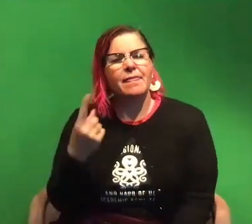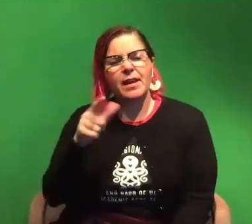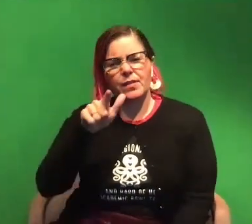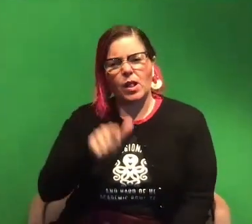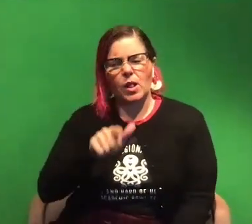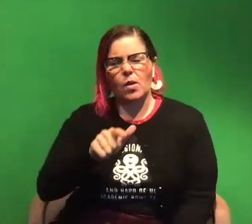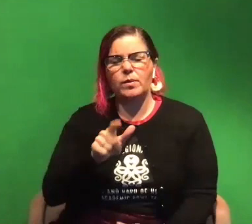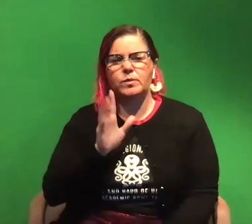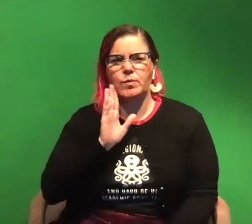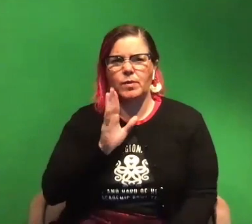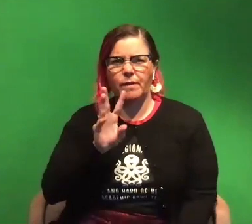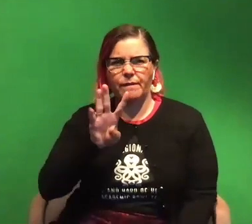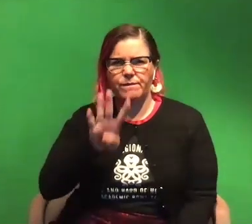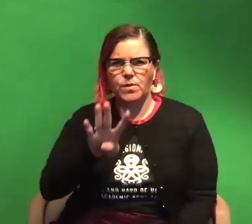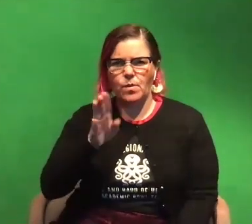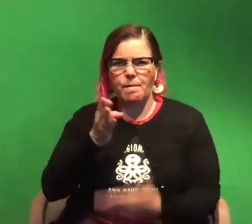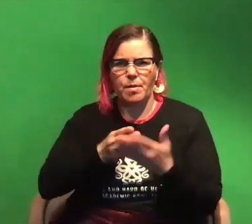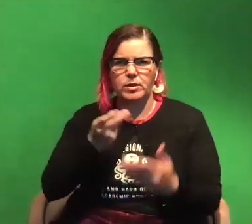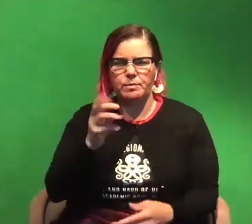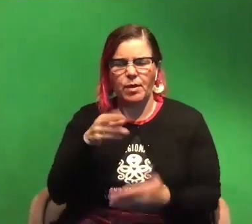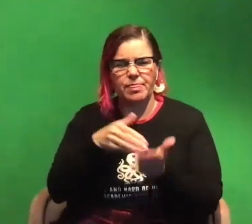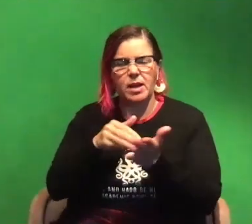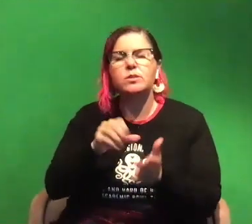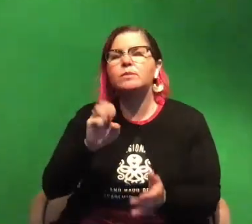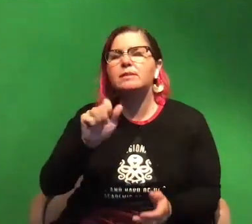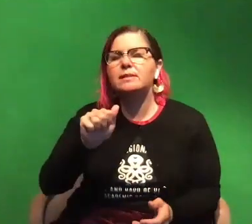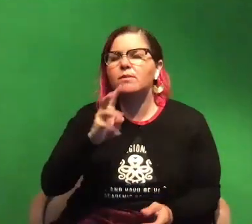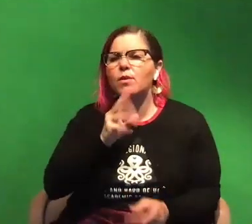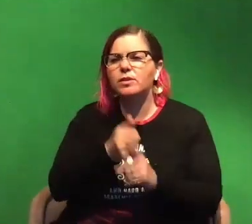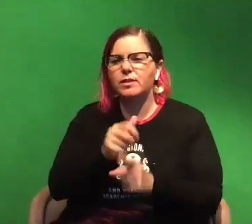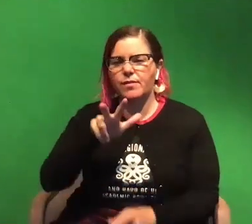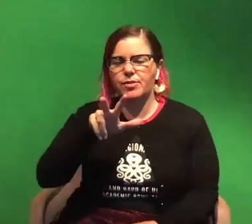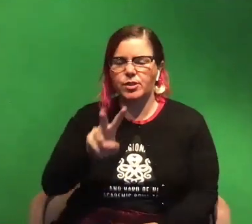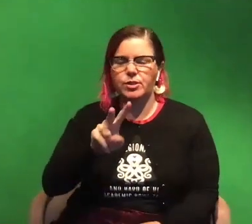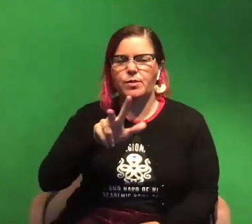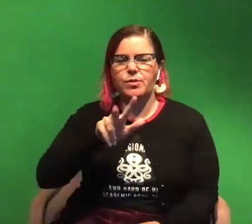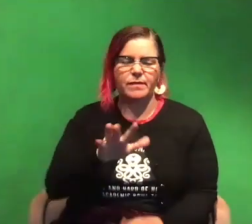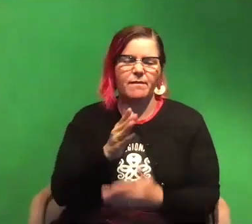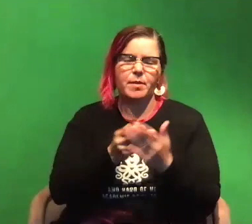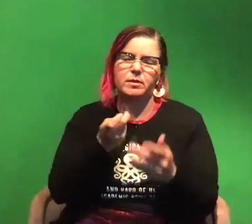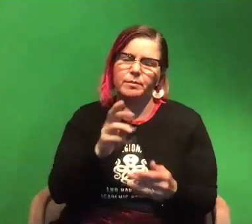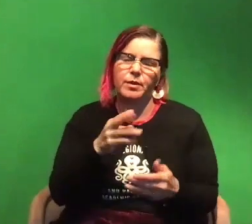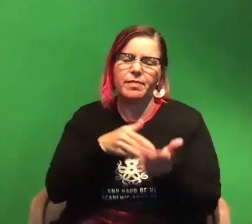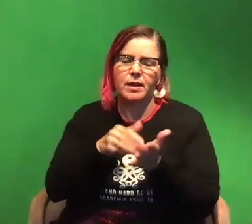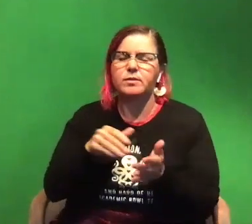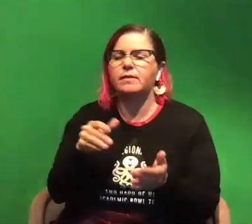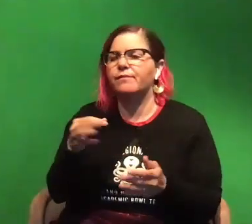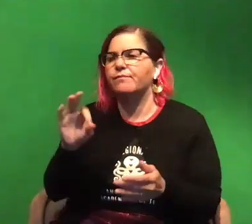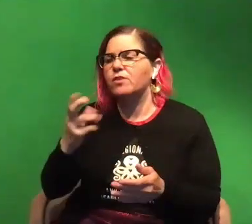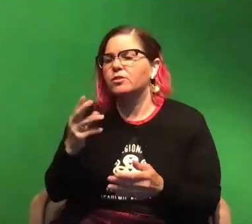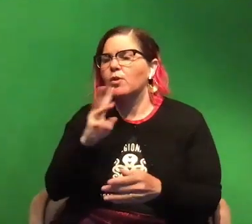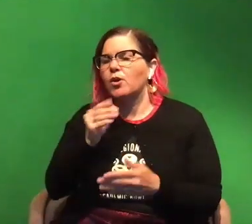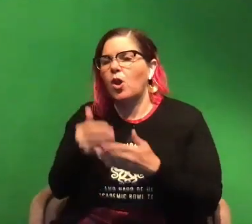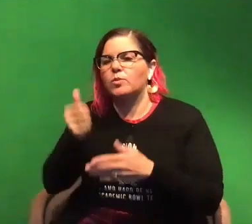is 4 parts per thousand, and so seawater is like 32, 35 parts per thousand, and then freshwater is closer to 0.